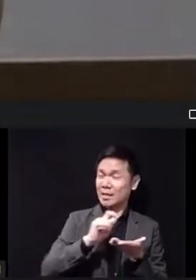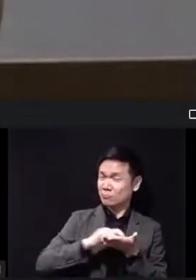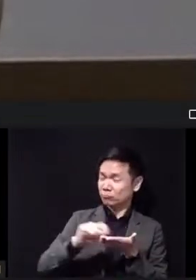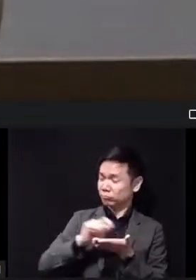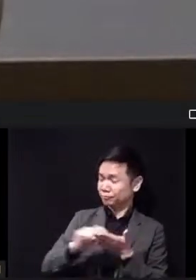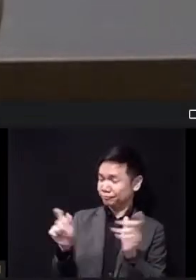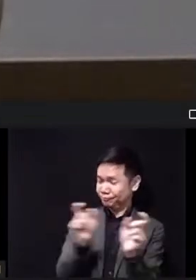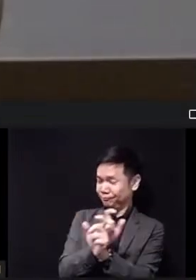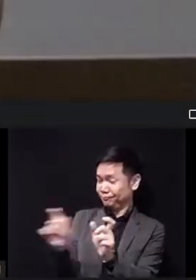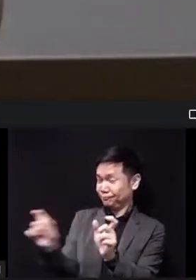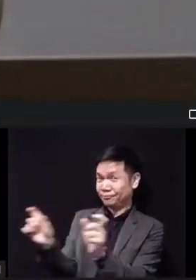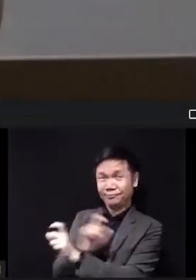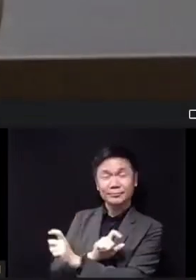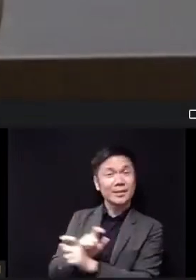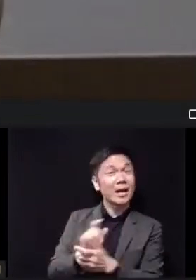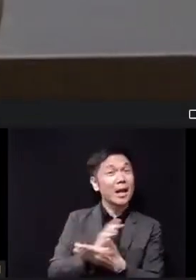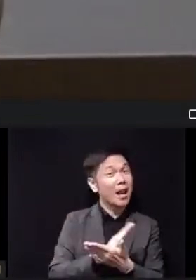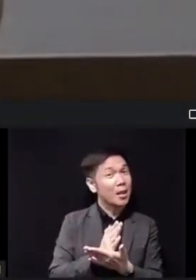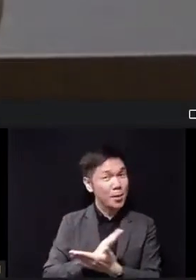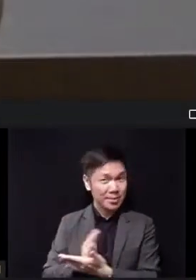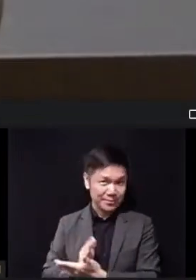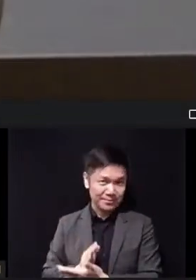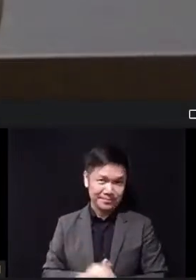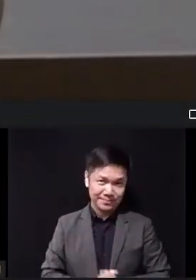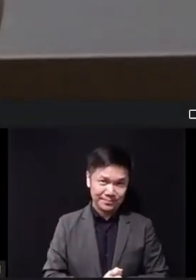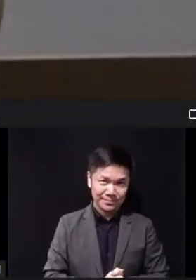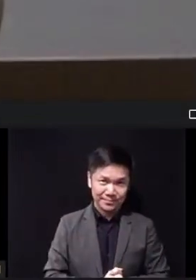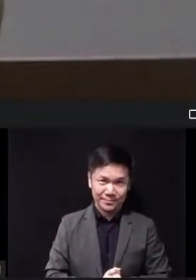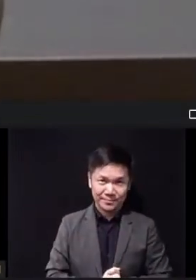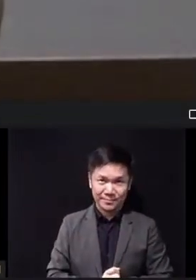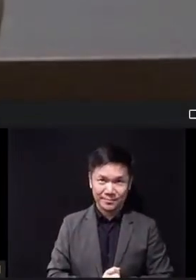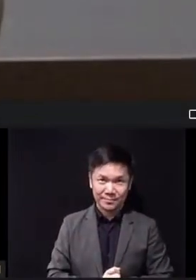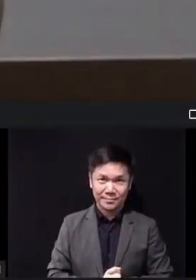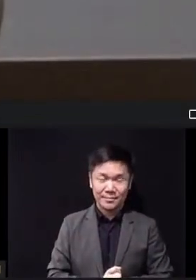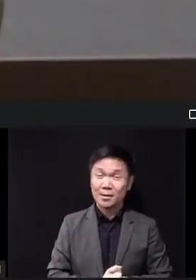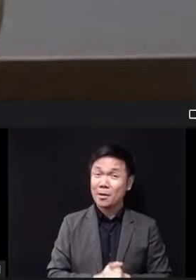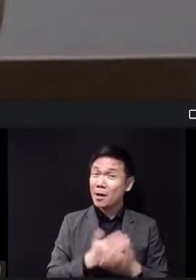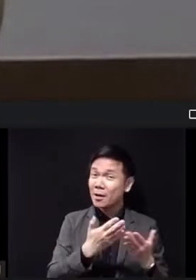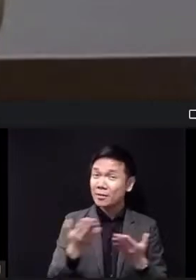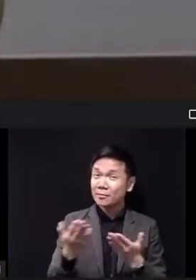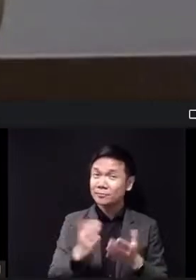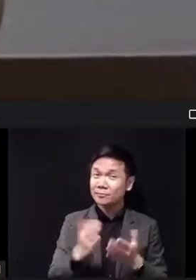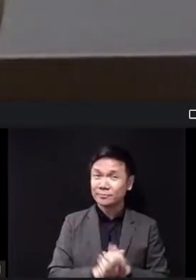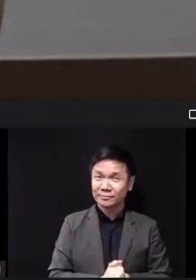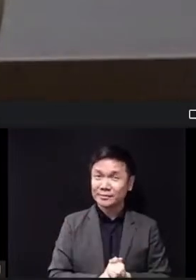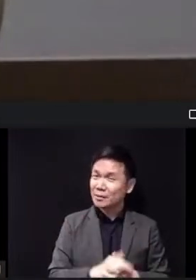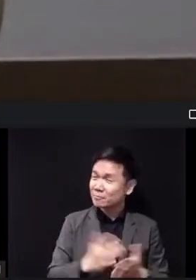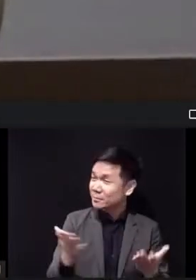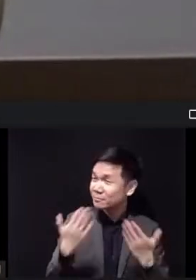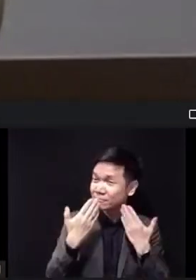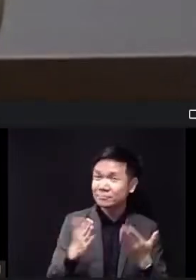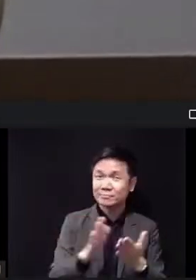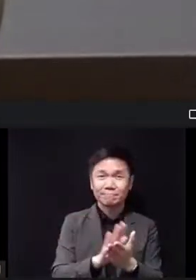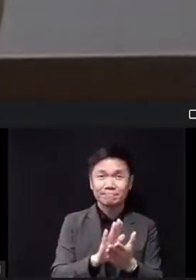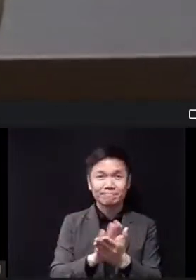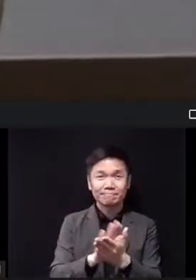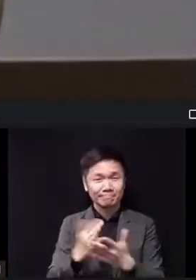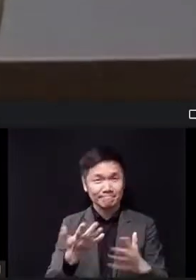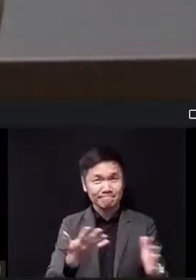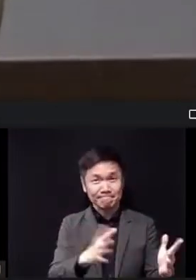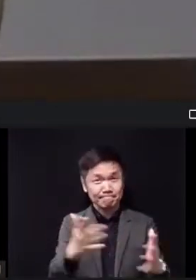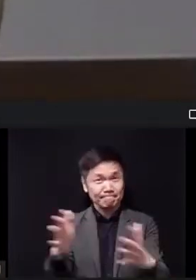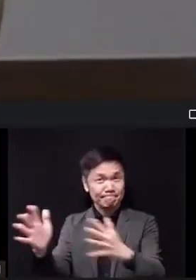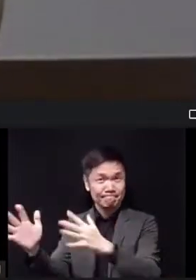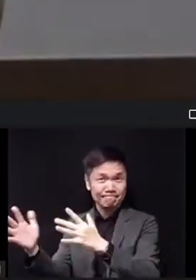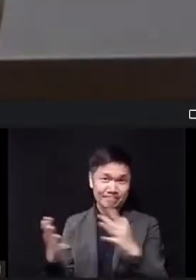editors, and interpreters. And may I request everyone for us to give a round of applause to our